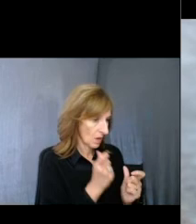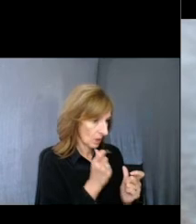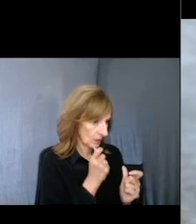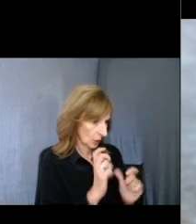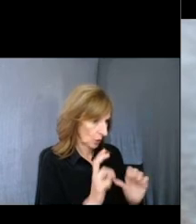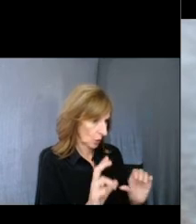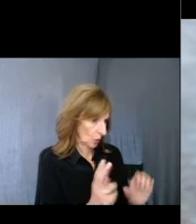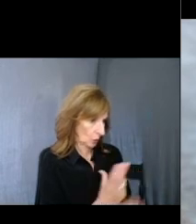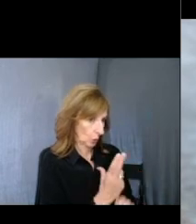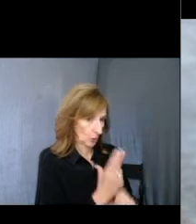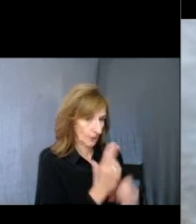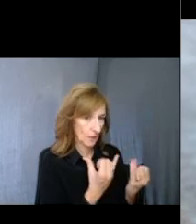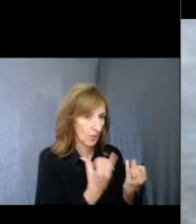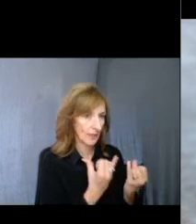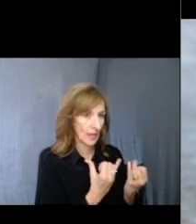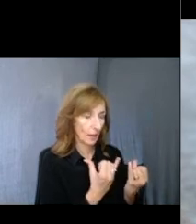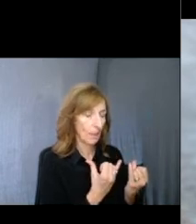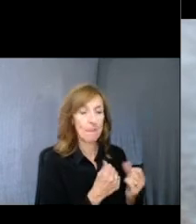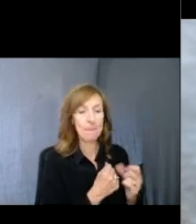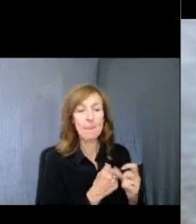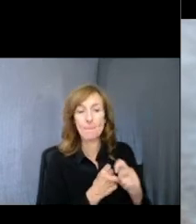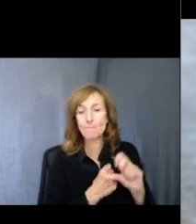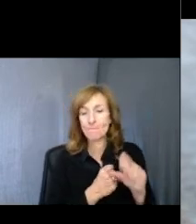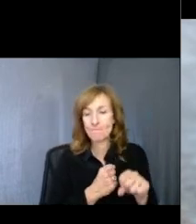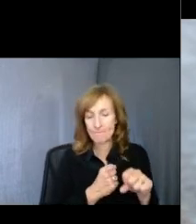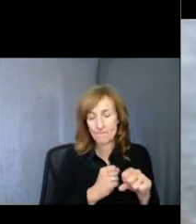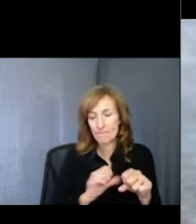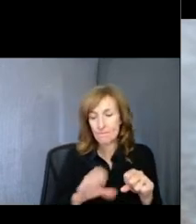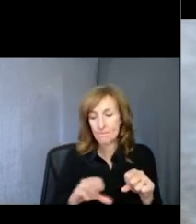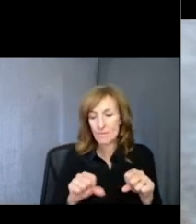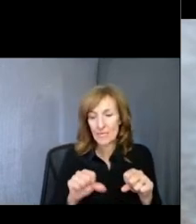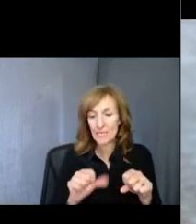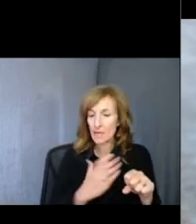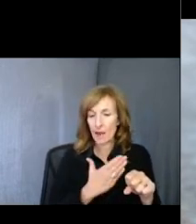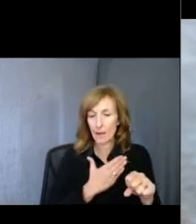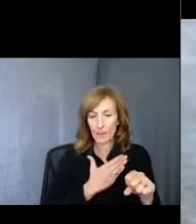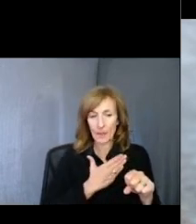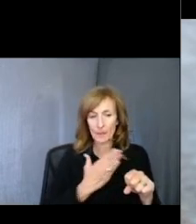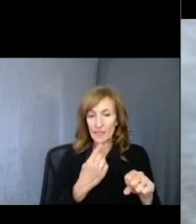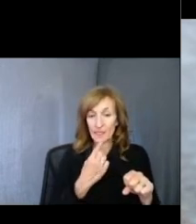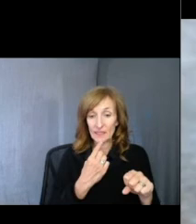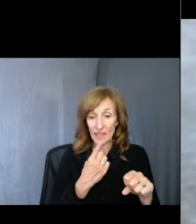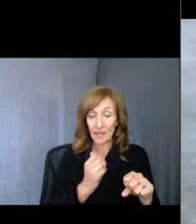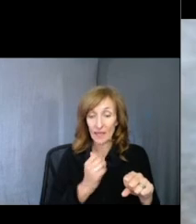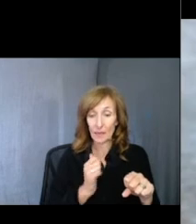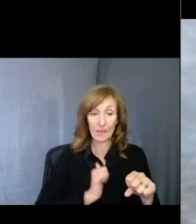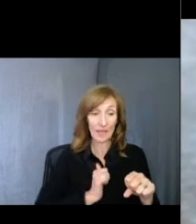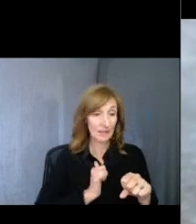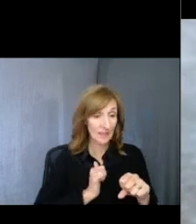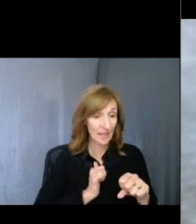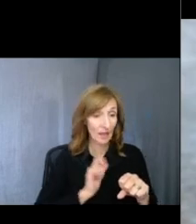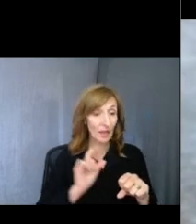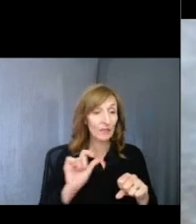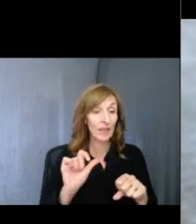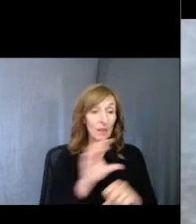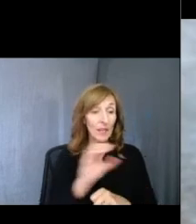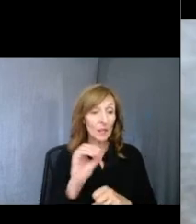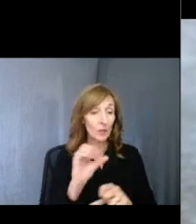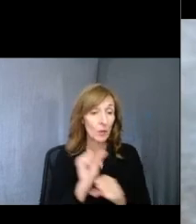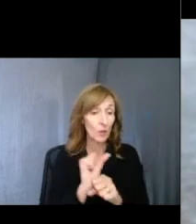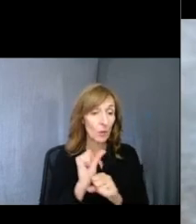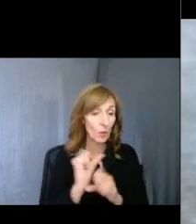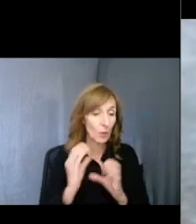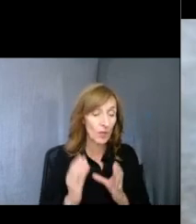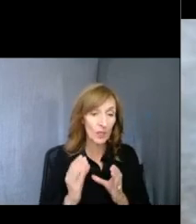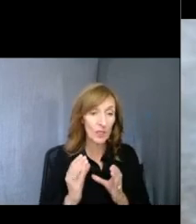yourself? Yeah, so I mean, I'm happy to say that myself and my colleagues in kidney disease there's a